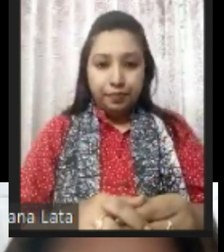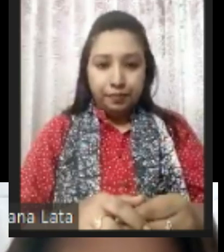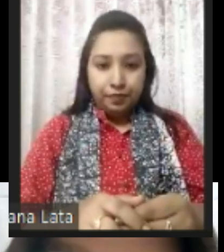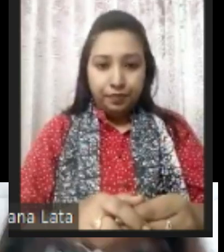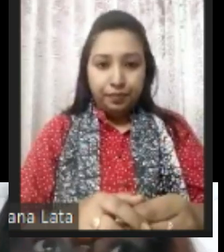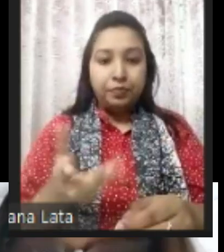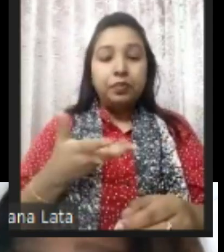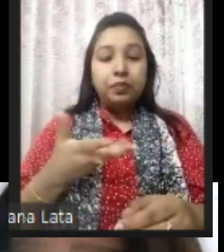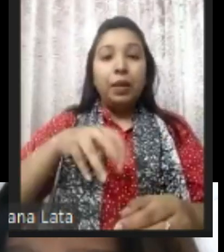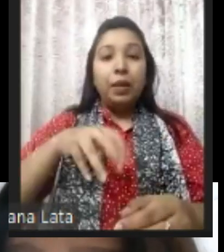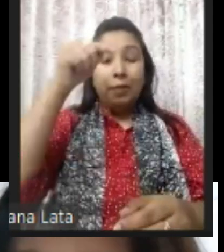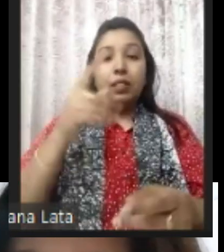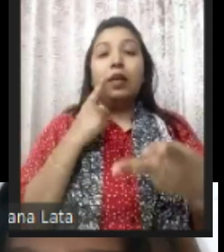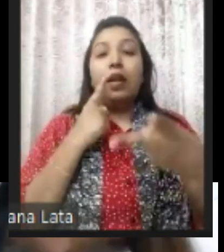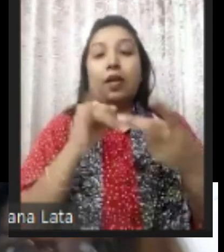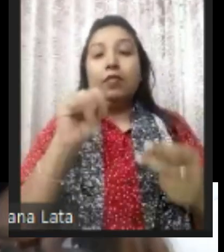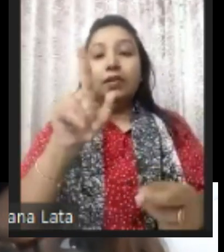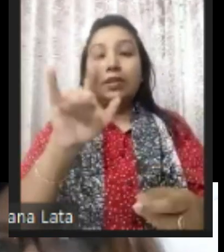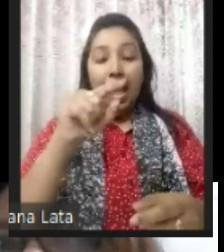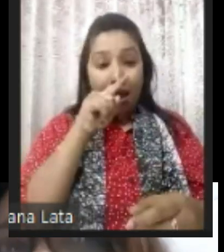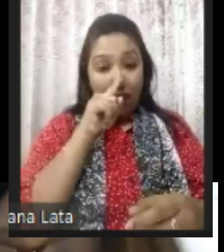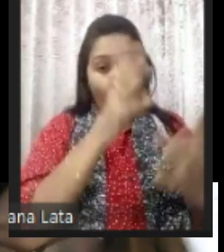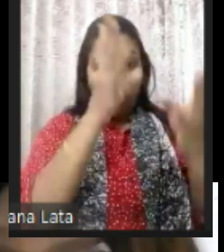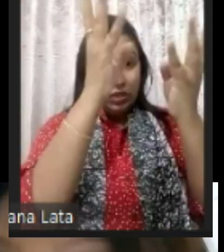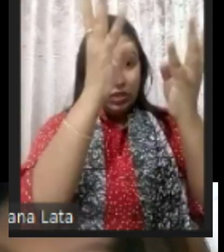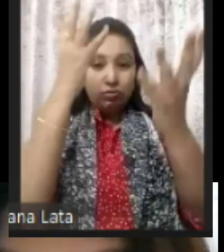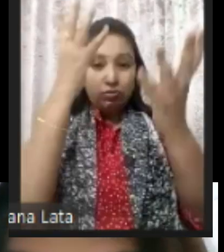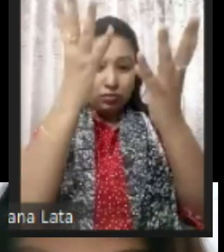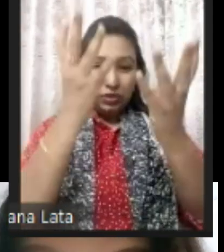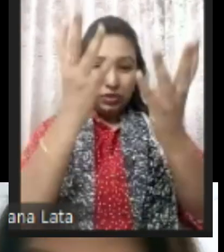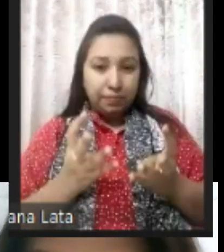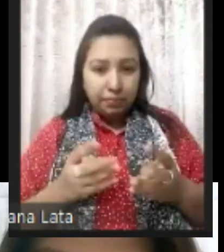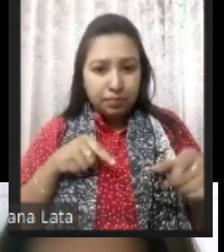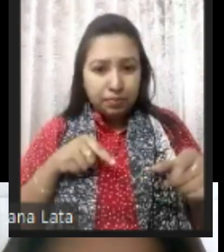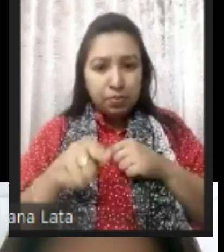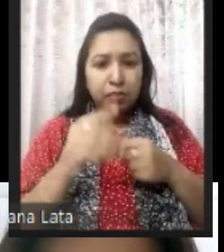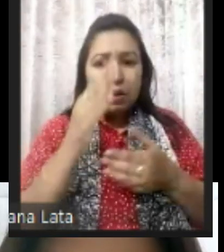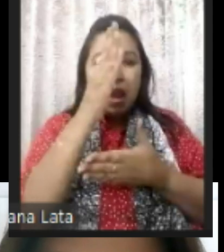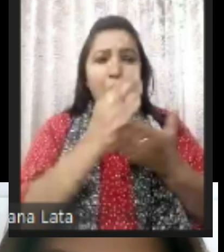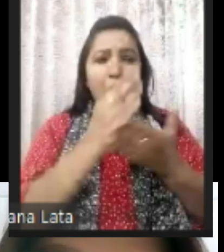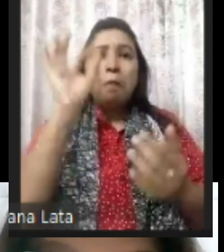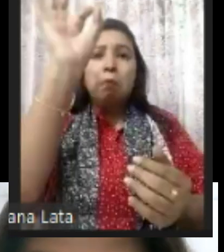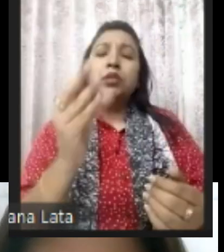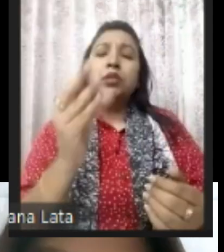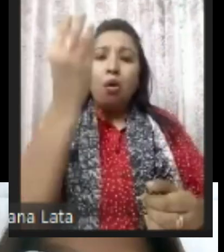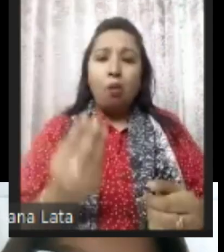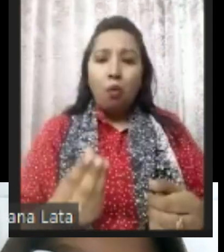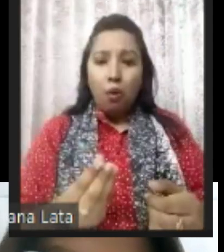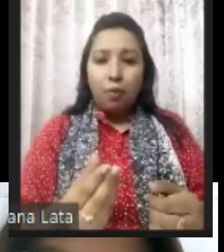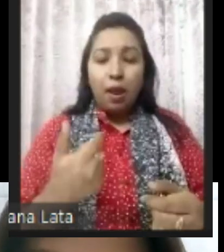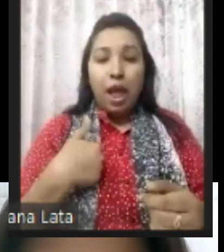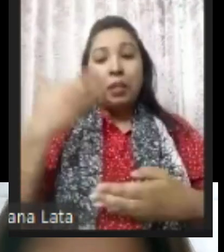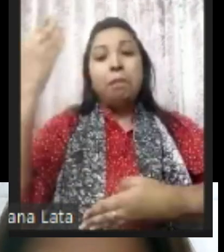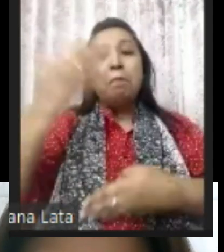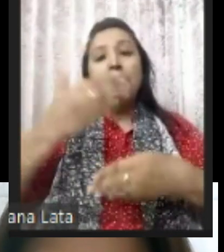in Fiji. And in the Pacific Island, that goes just a little more than 1.2 million people. So we still have this barrier. However,